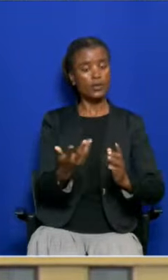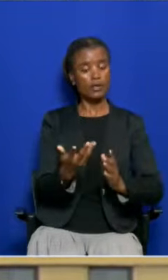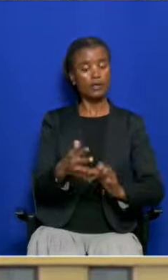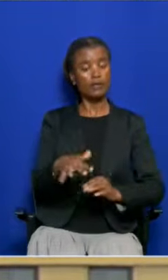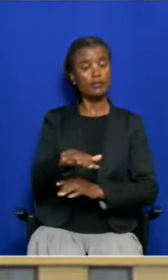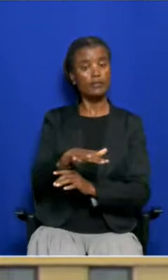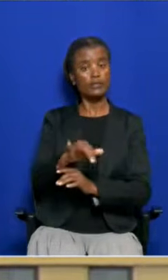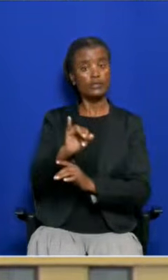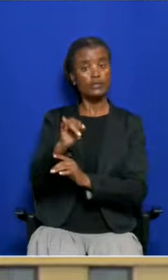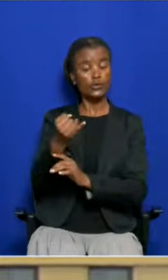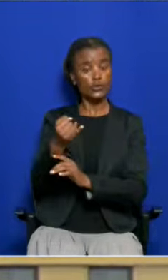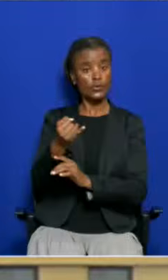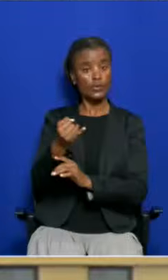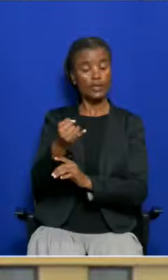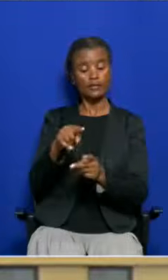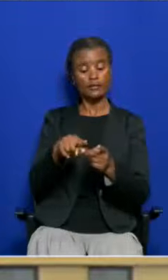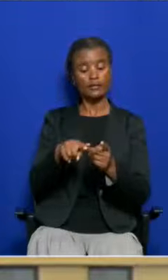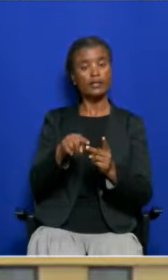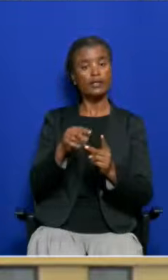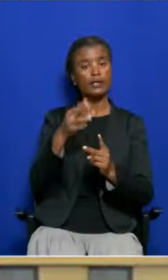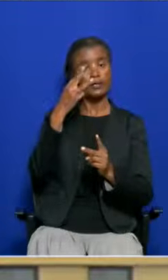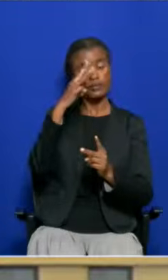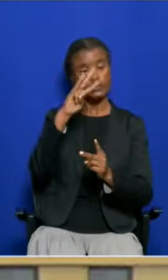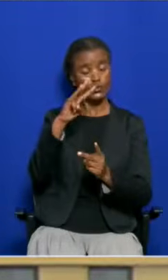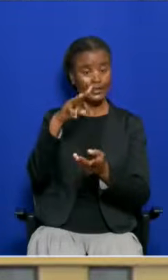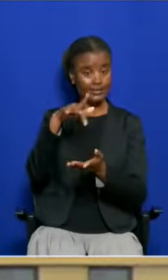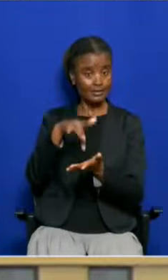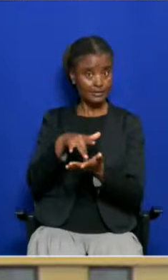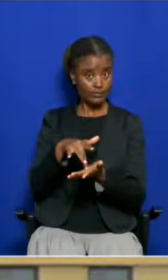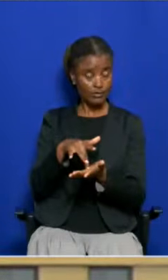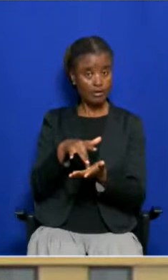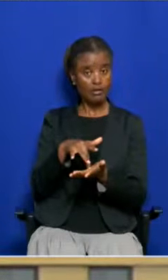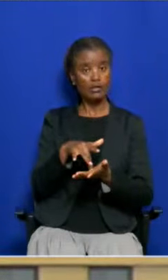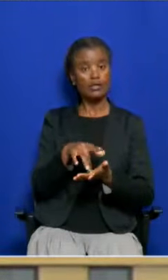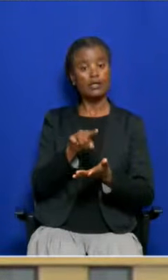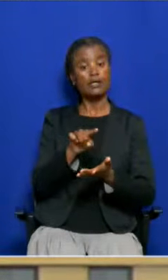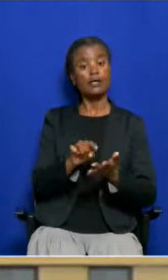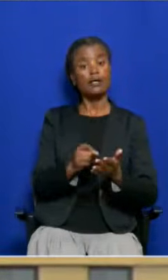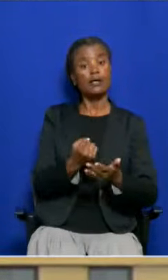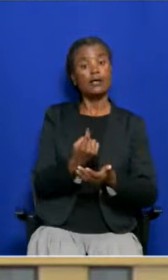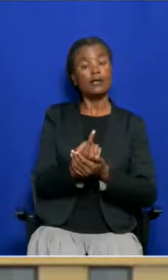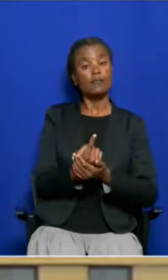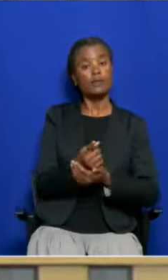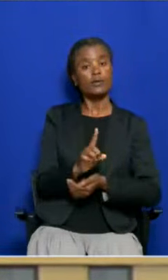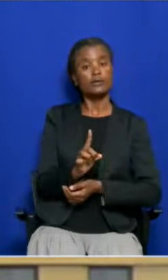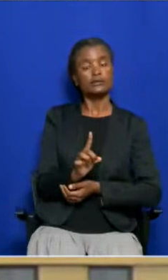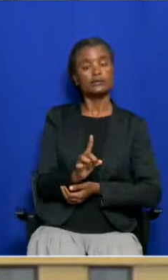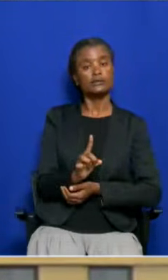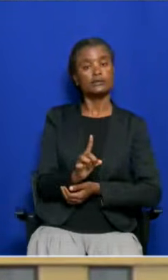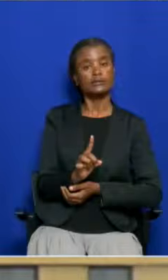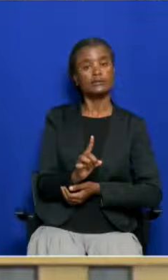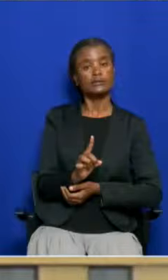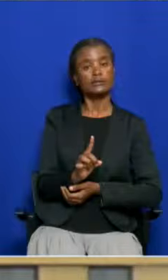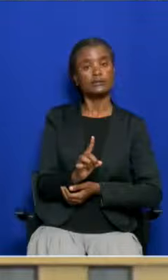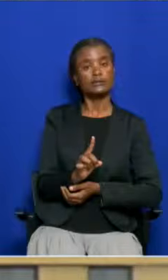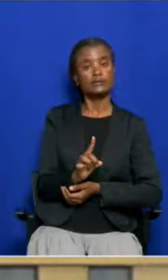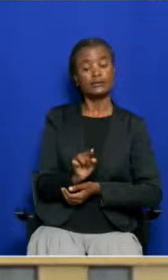Central. So what transpired? The Santaco